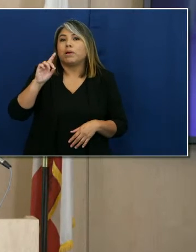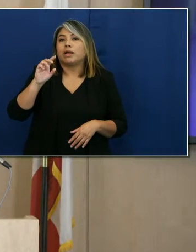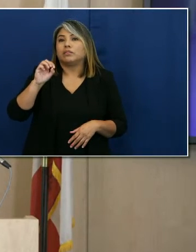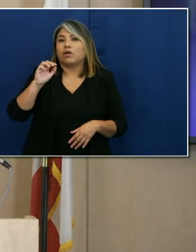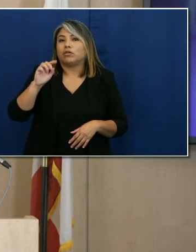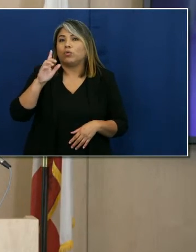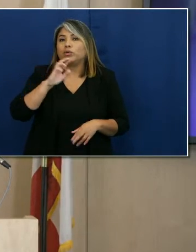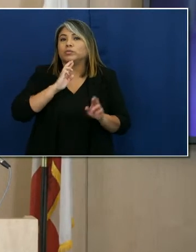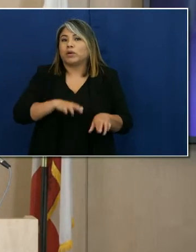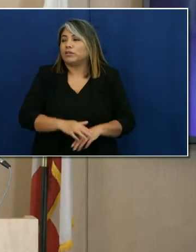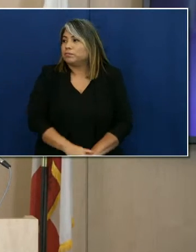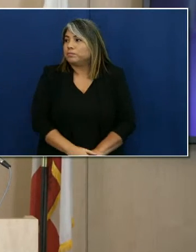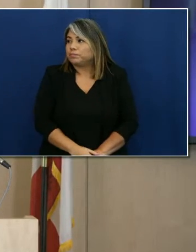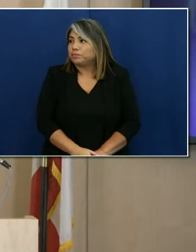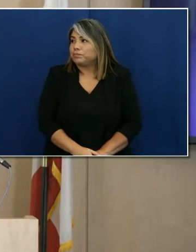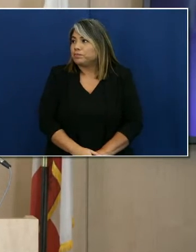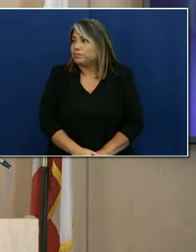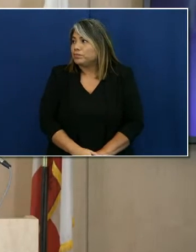question.